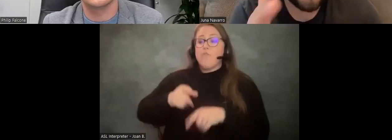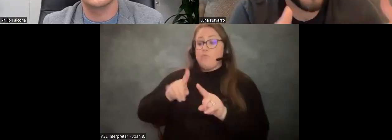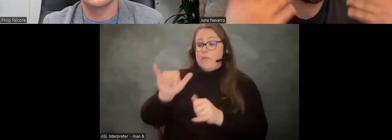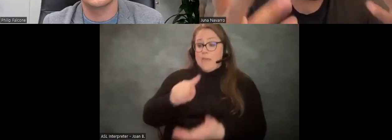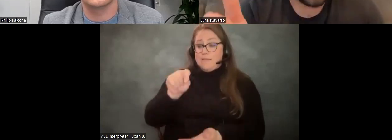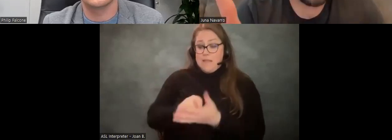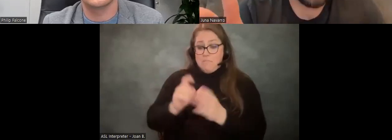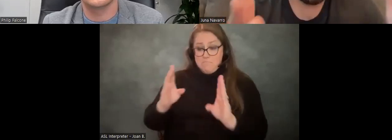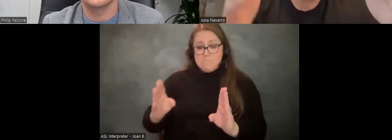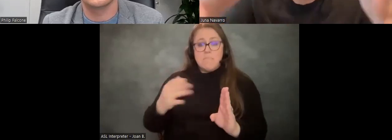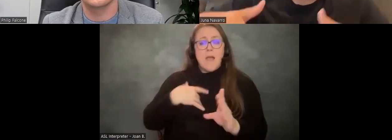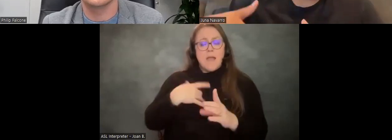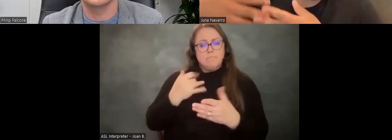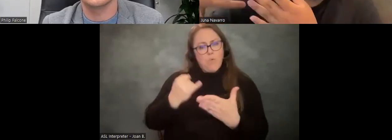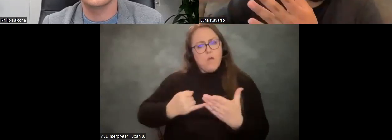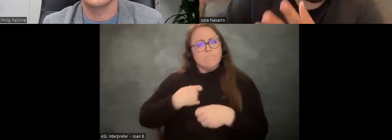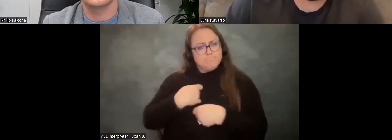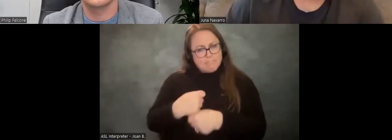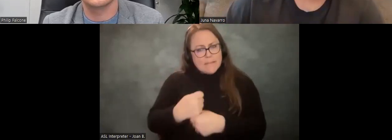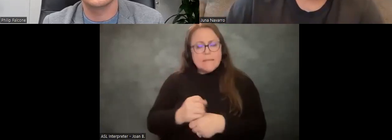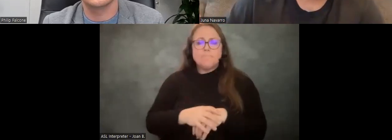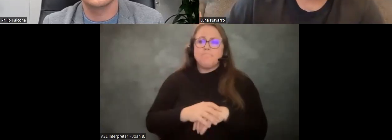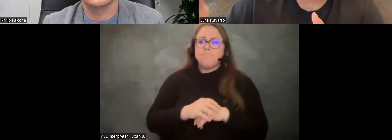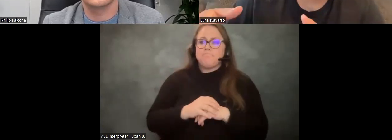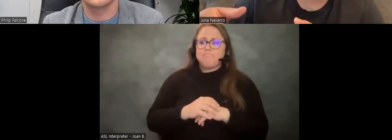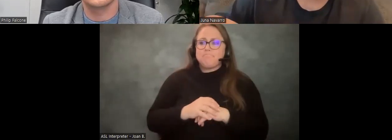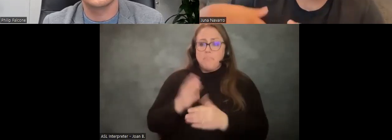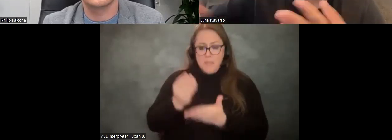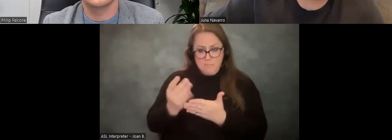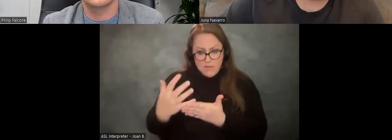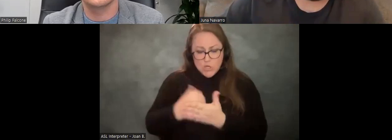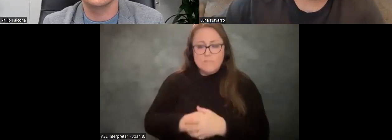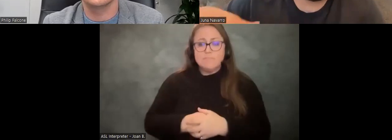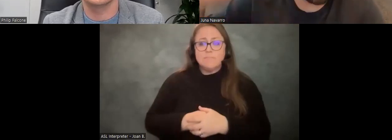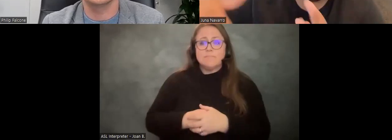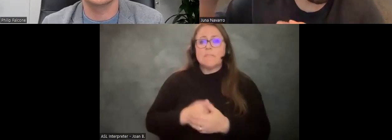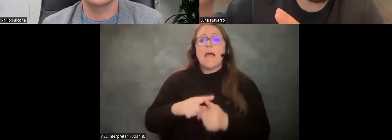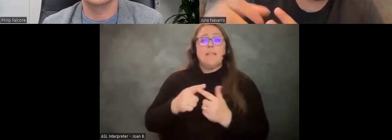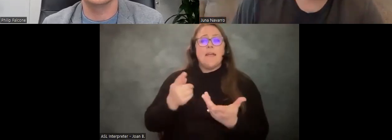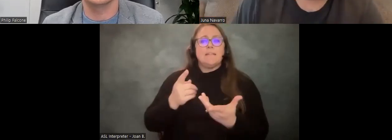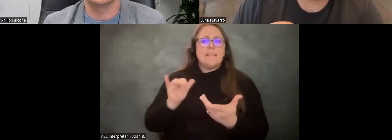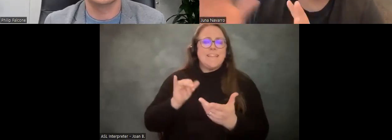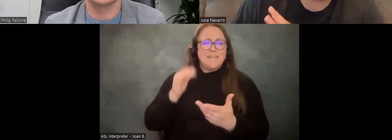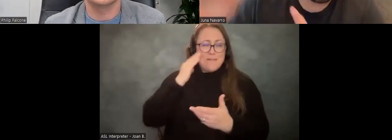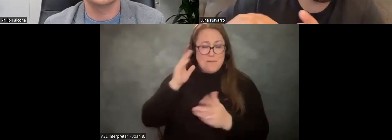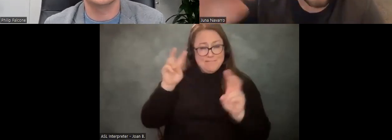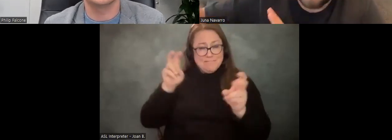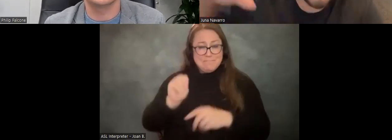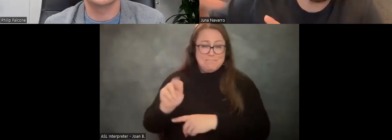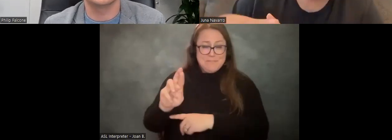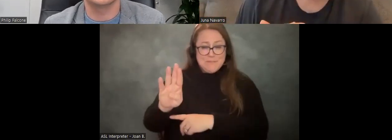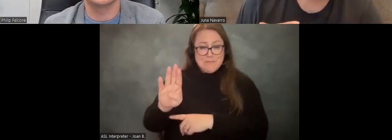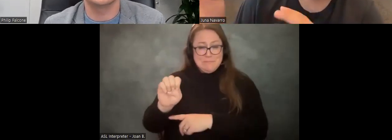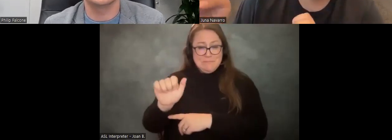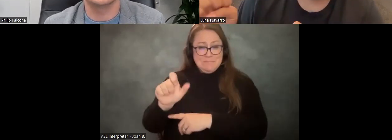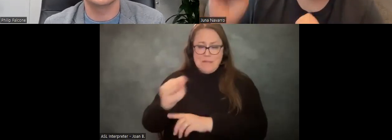like making art, and then I would, make some money, and then I would just donate it back, like a Mr. Beast kind of style early on, before even Mr.